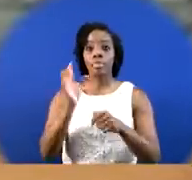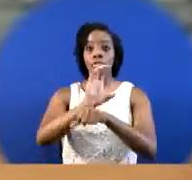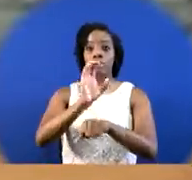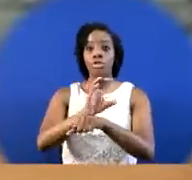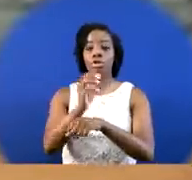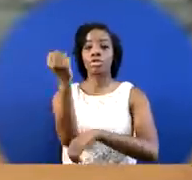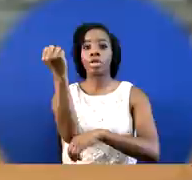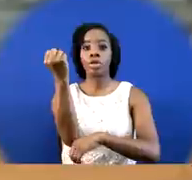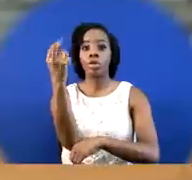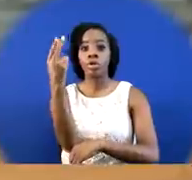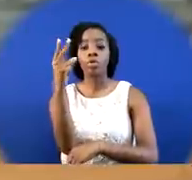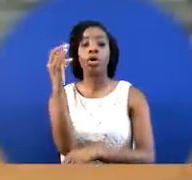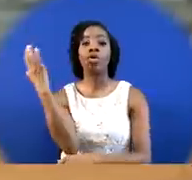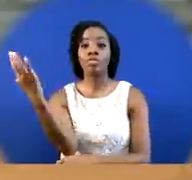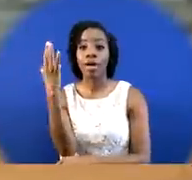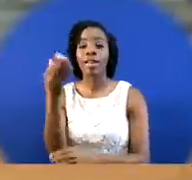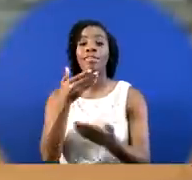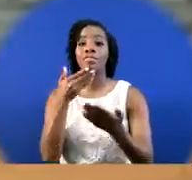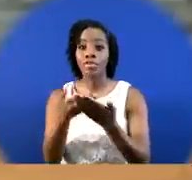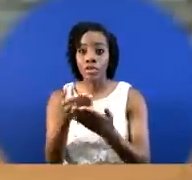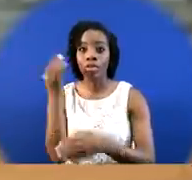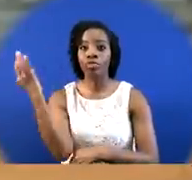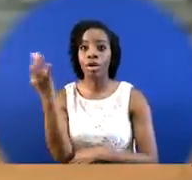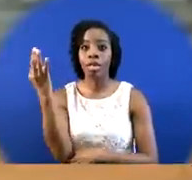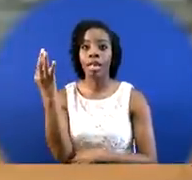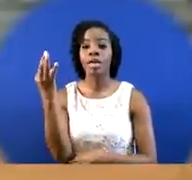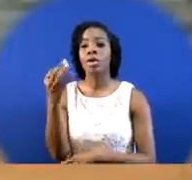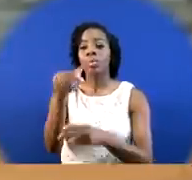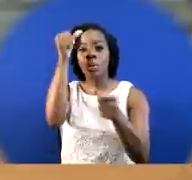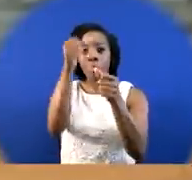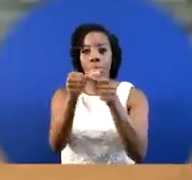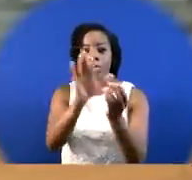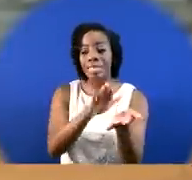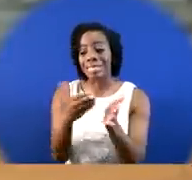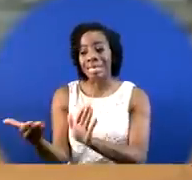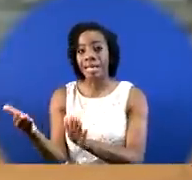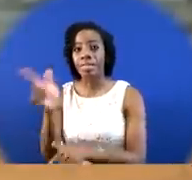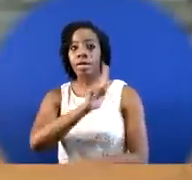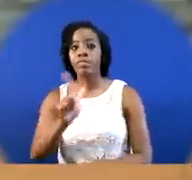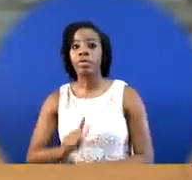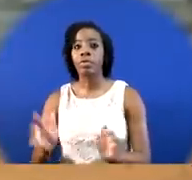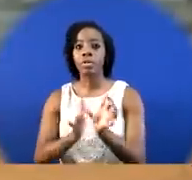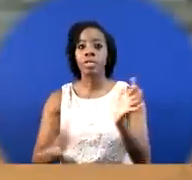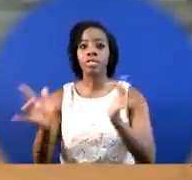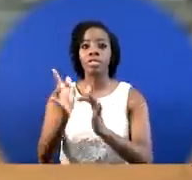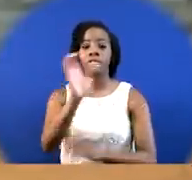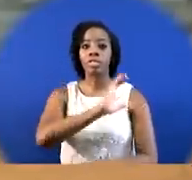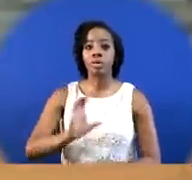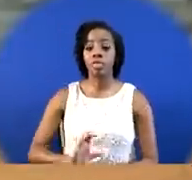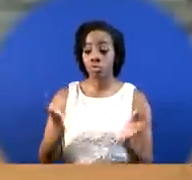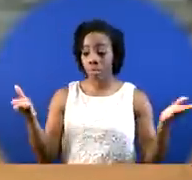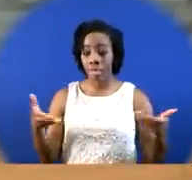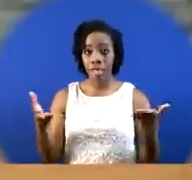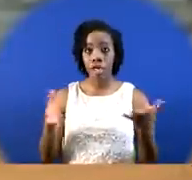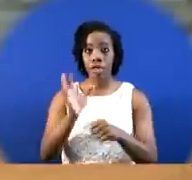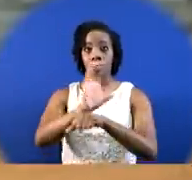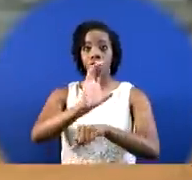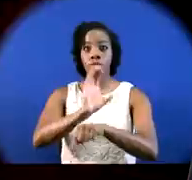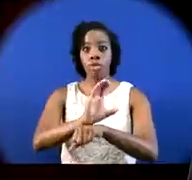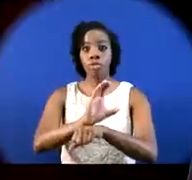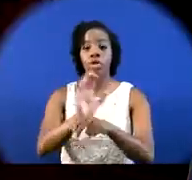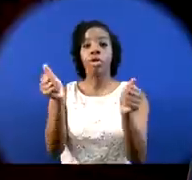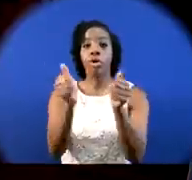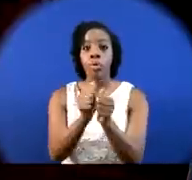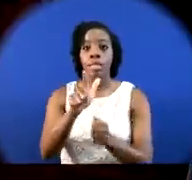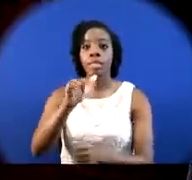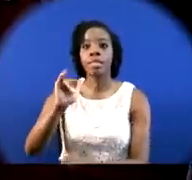noon on Friday. That's Good Friday. That's the day we commemorate the death of the Lord Jesus Christ, and we'll be here in the cathedral with the Lily Grove Missionary